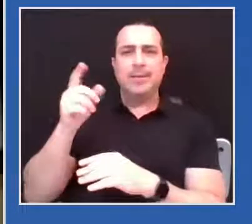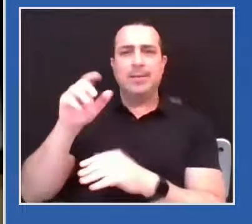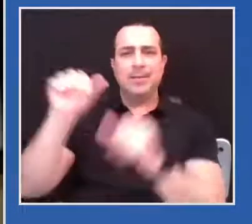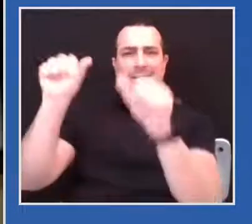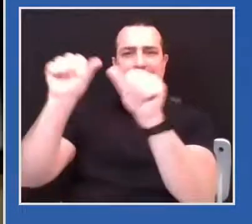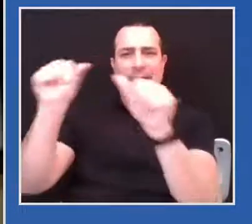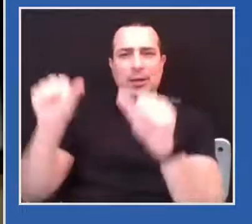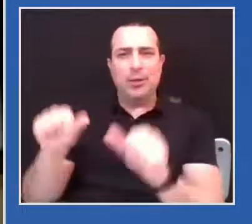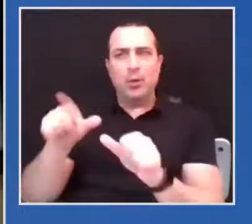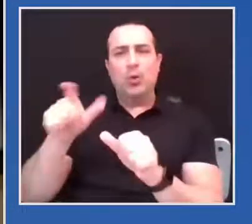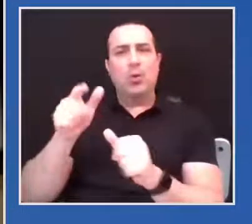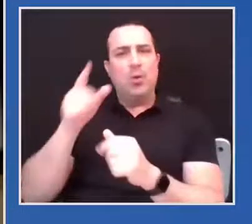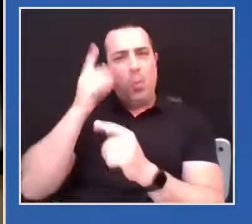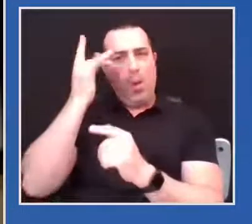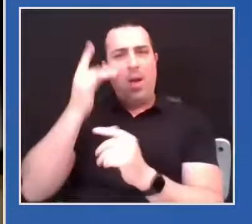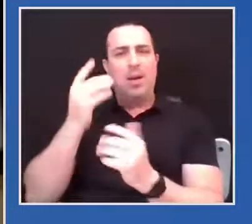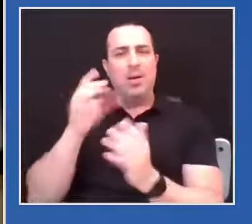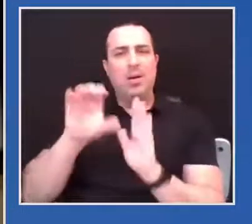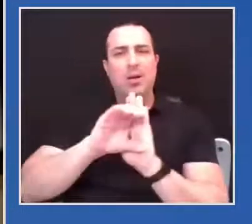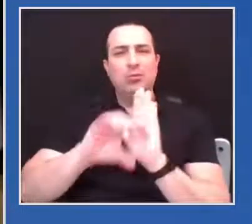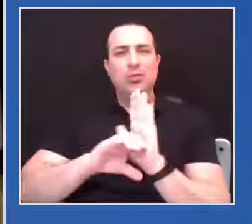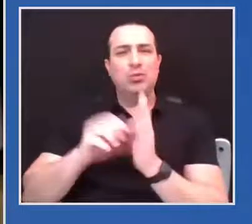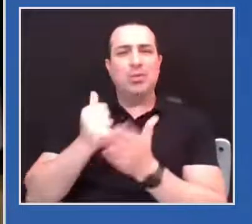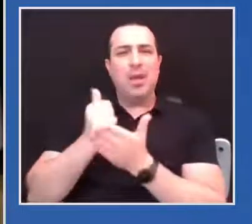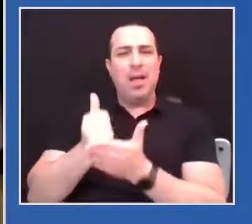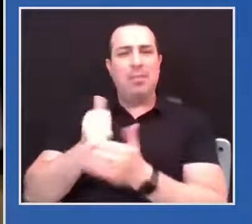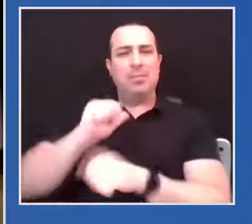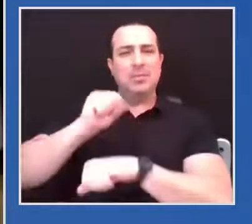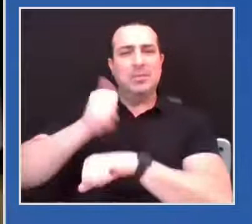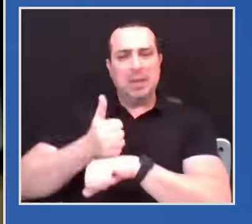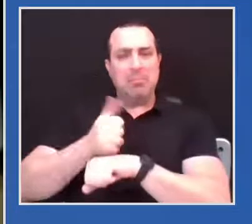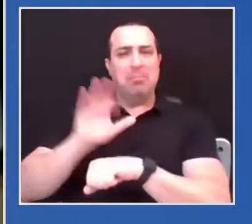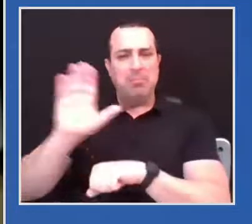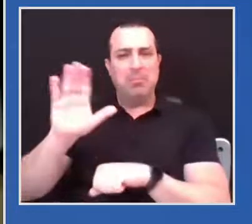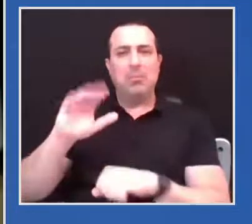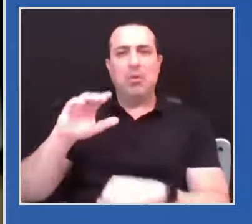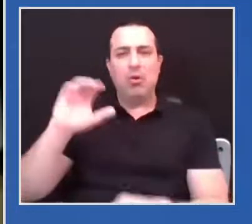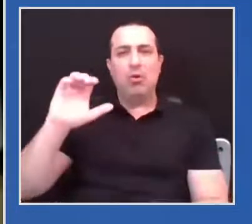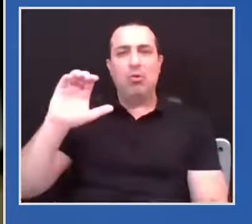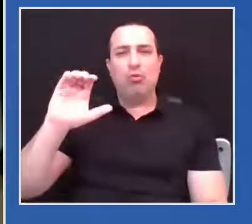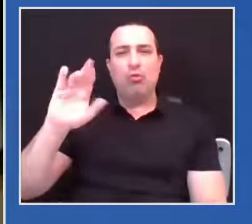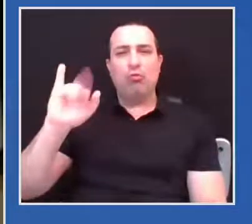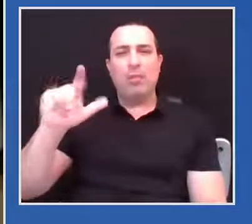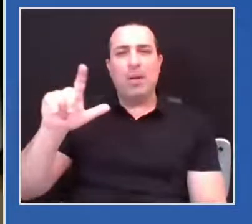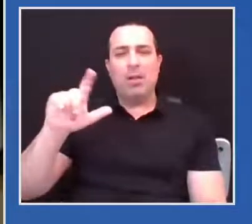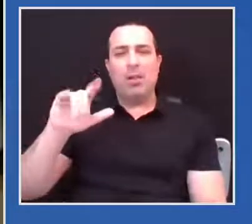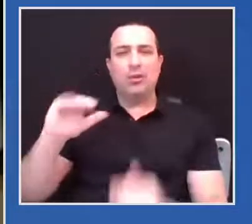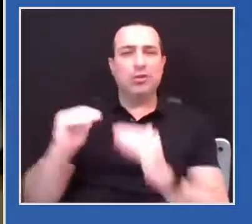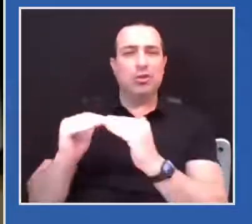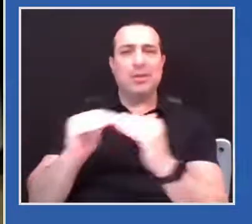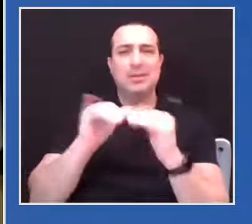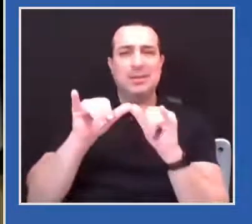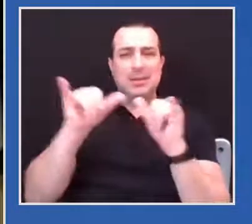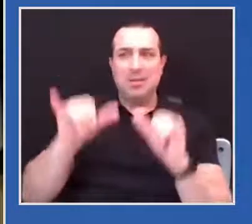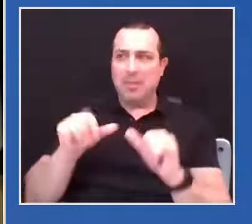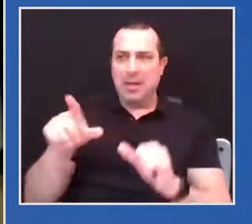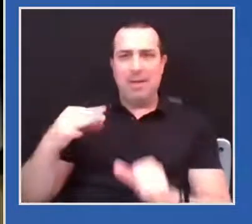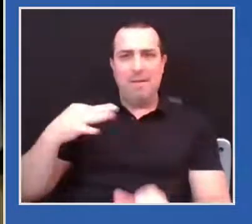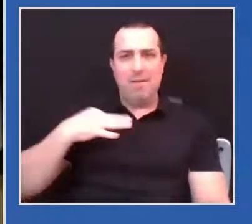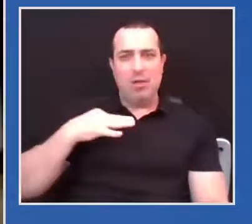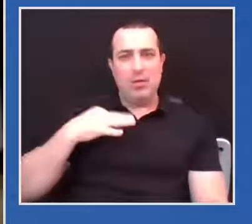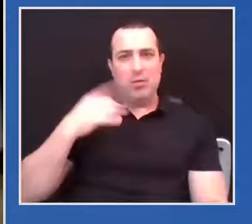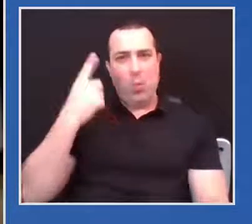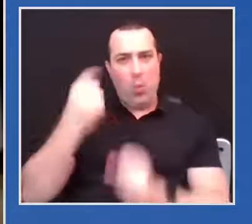criminal justice system. Then he volunteered to go to Iraq as Attorney General for a year. My son was not a